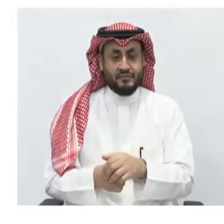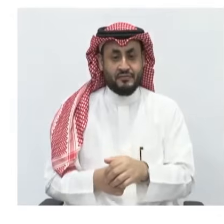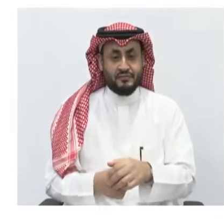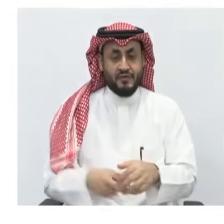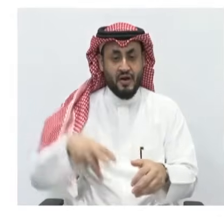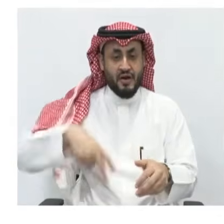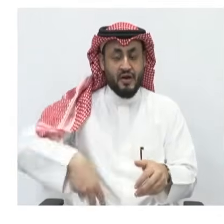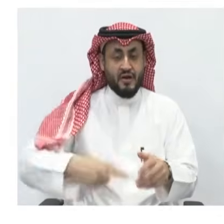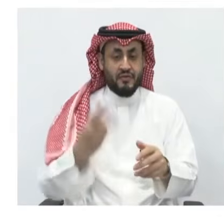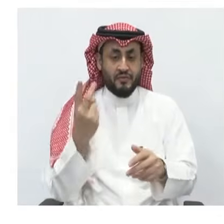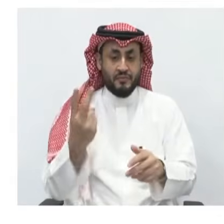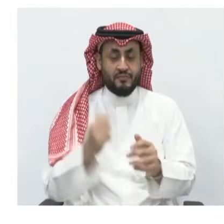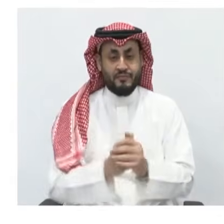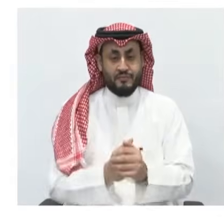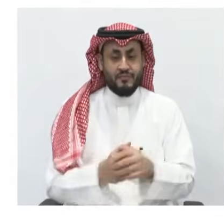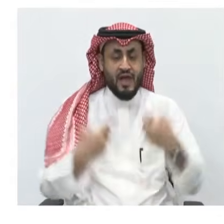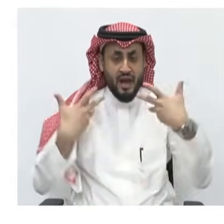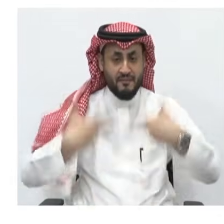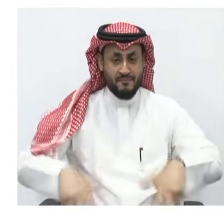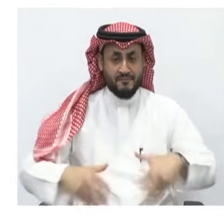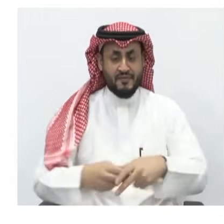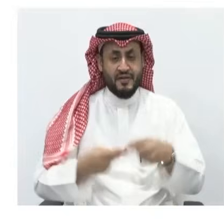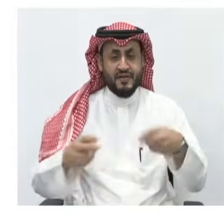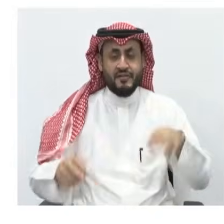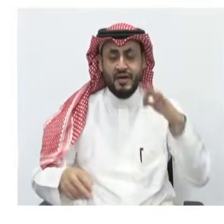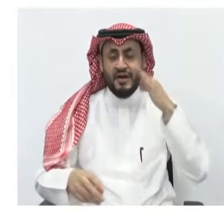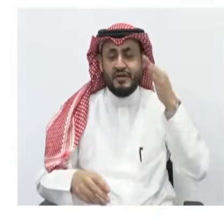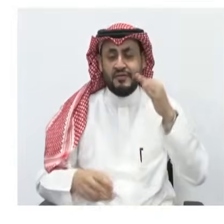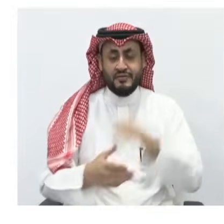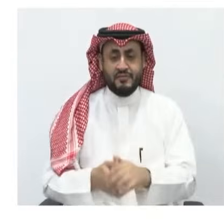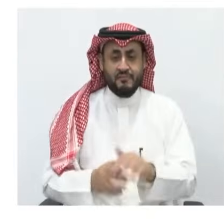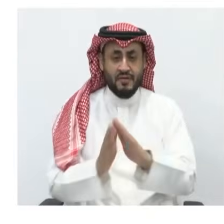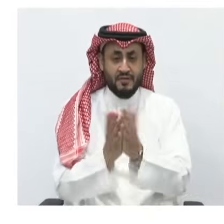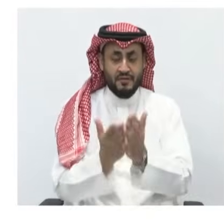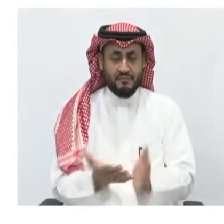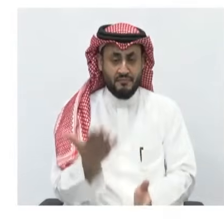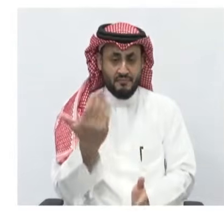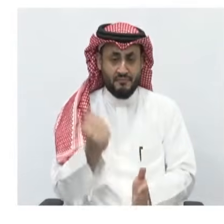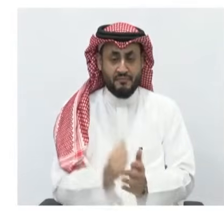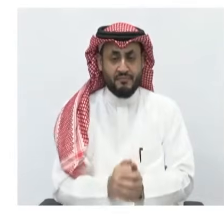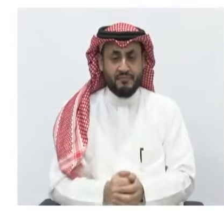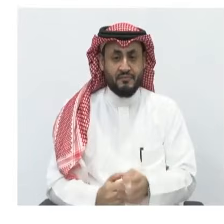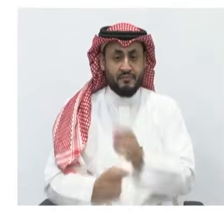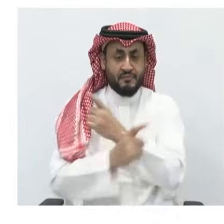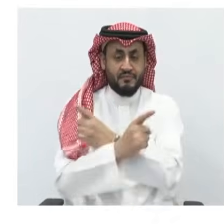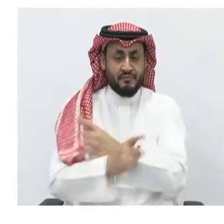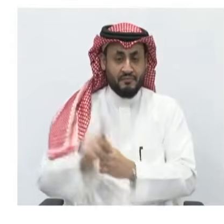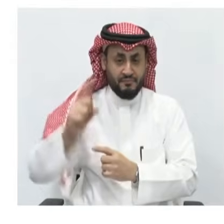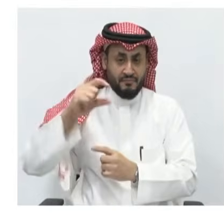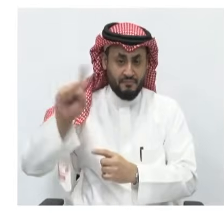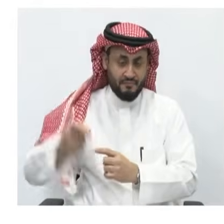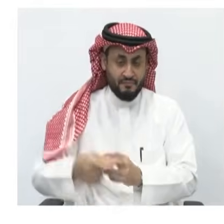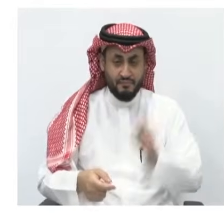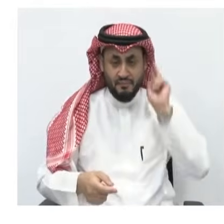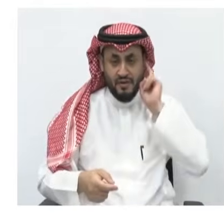2, My Body, Rhythms and Sounds on page 15. My name is Badr Swaidan. With